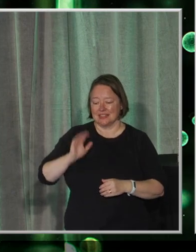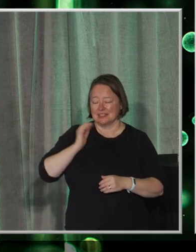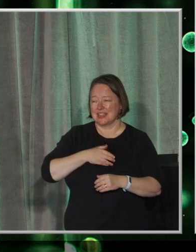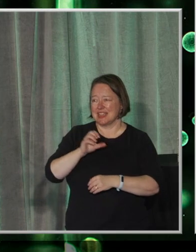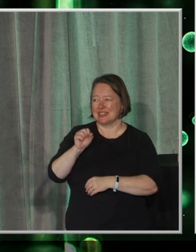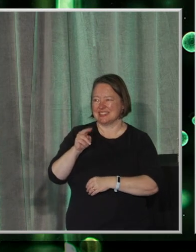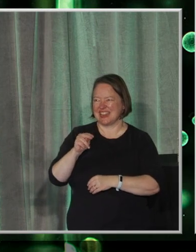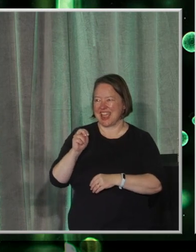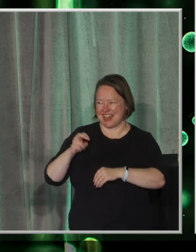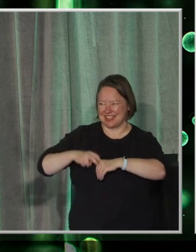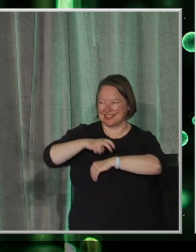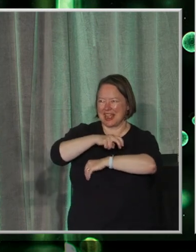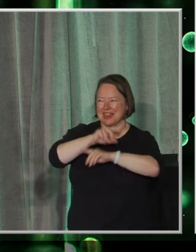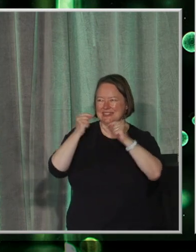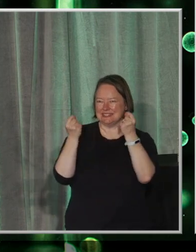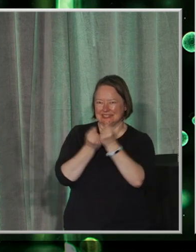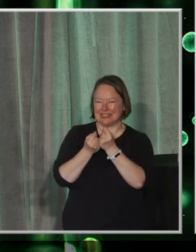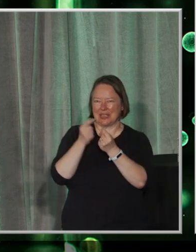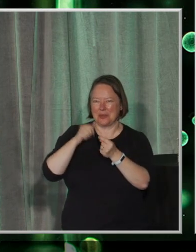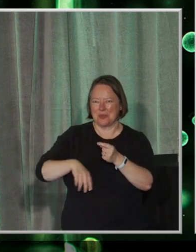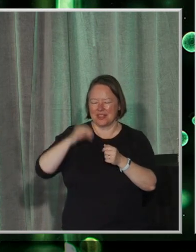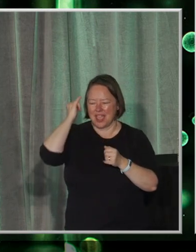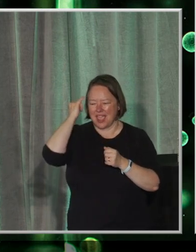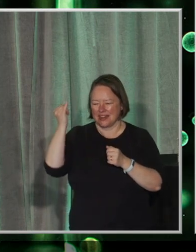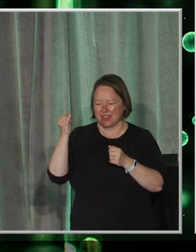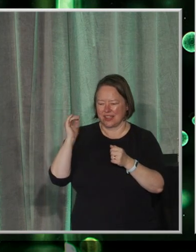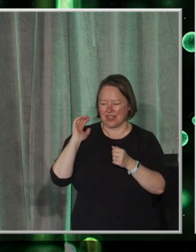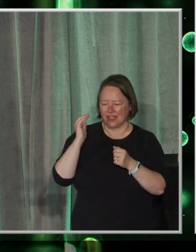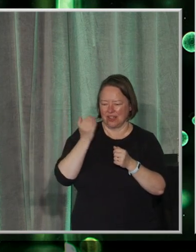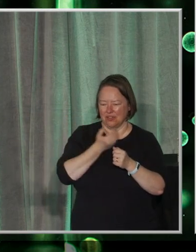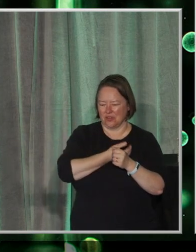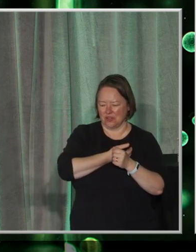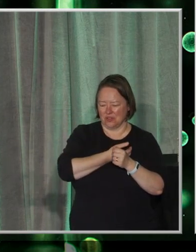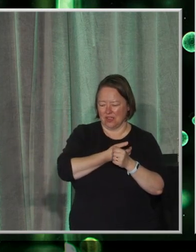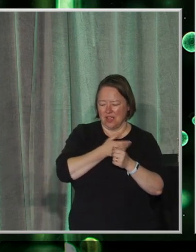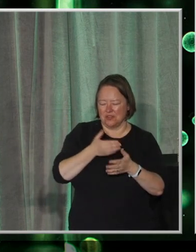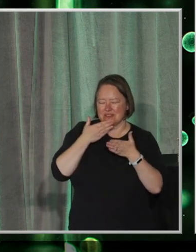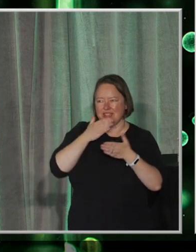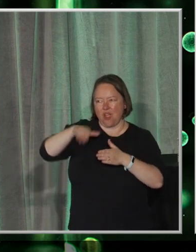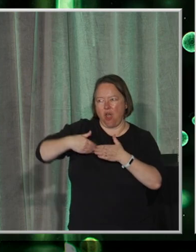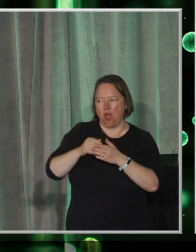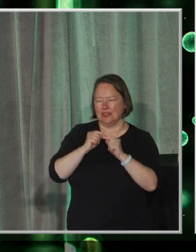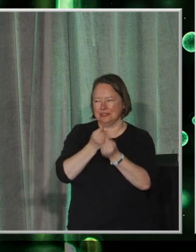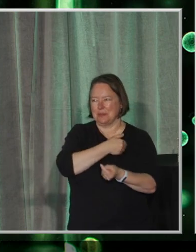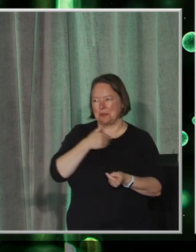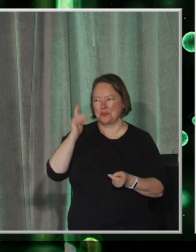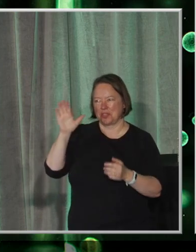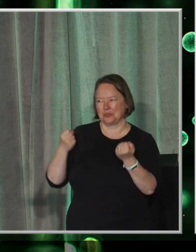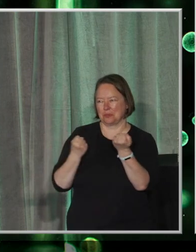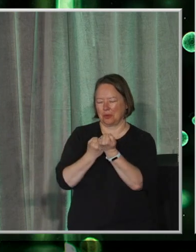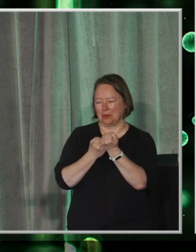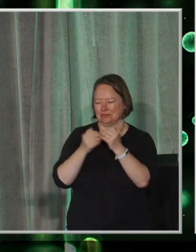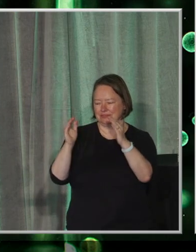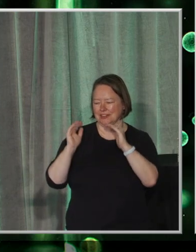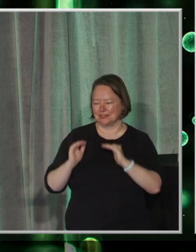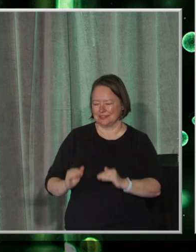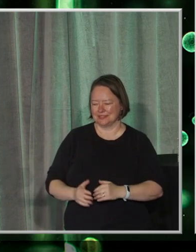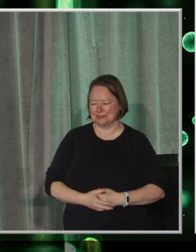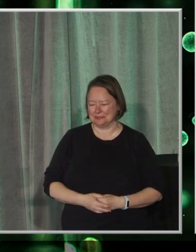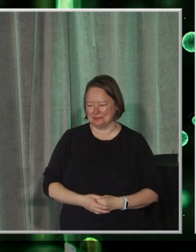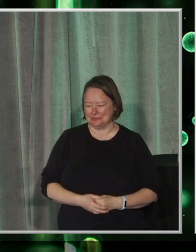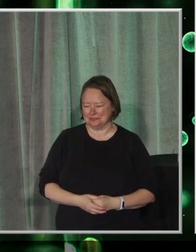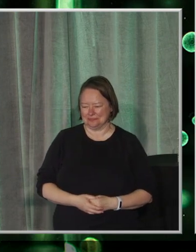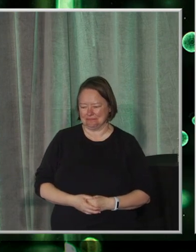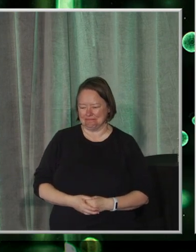Senene team behind this idea, together with our advisors. I would like to thank them all for their support. Next.